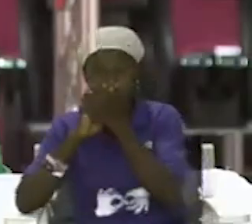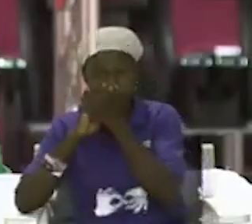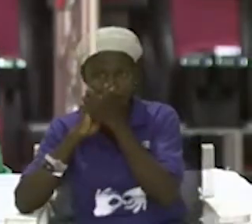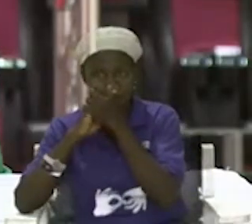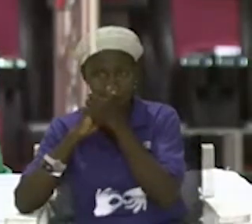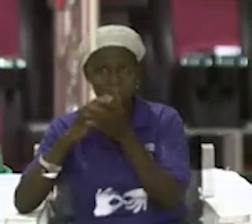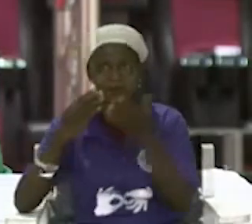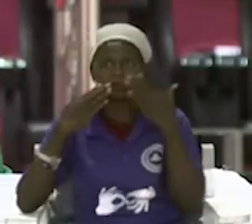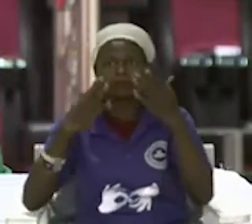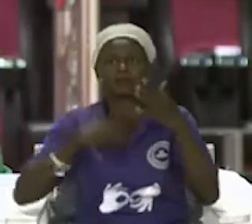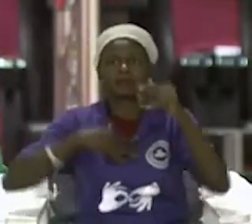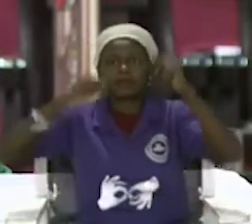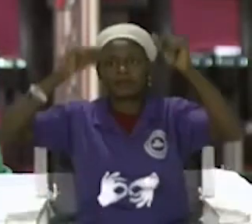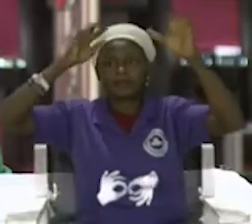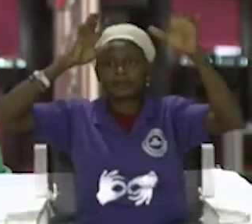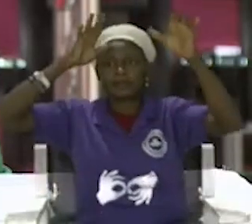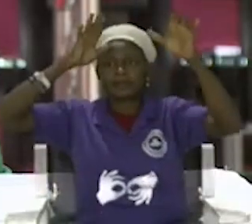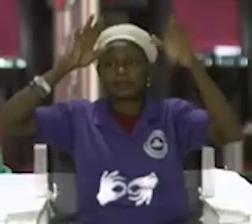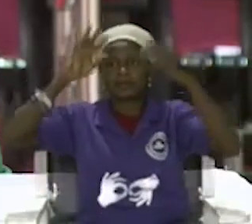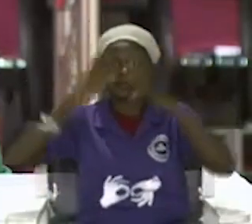Oh, thank you, my Father.